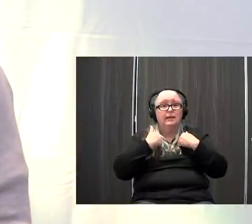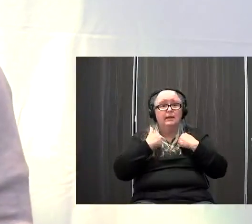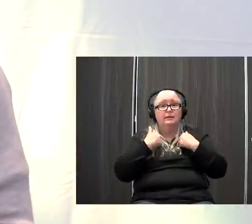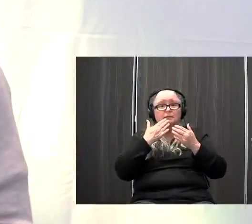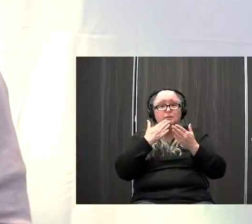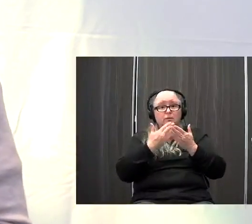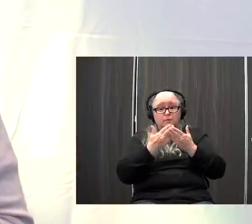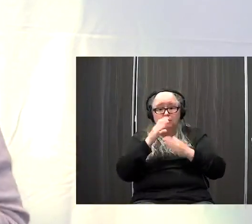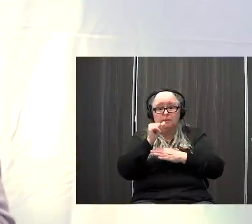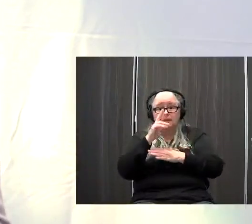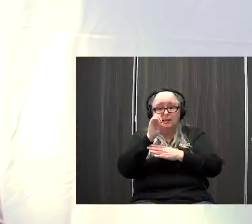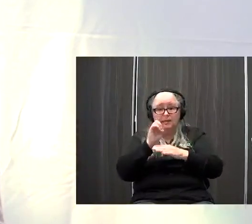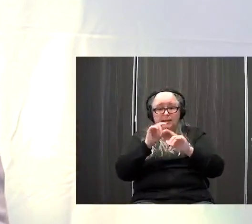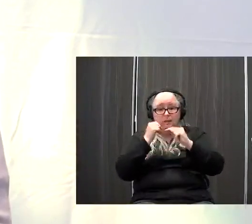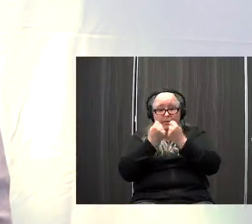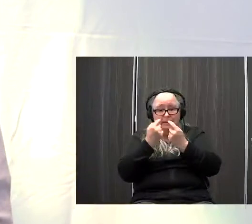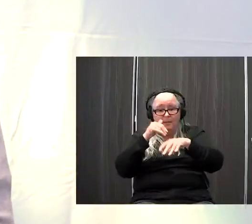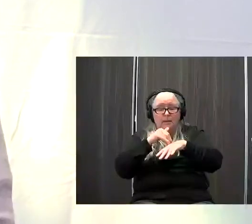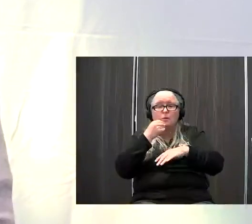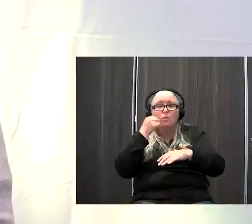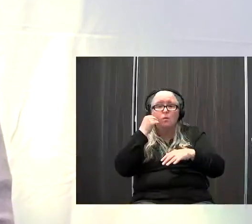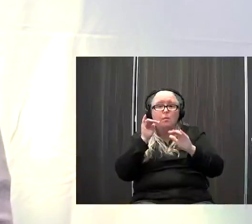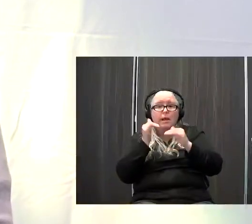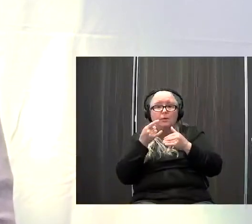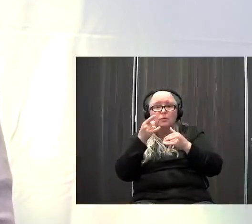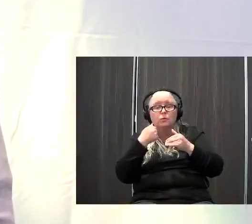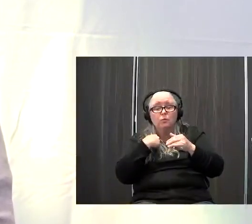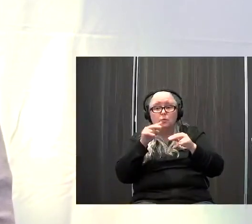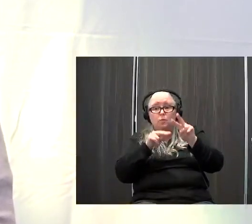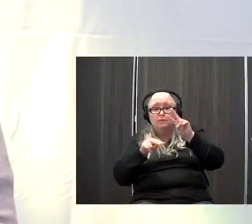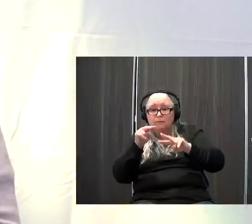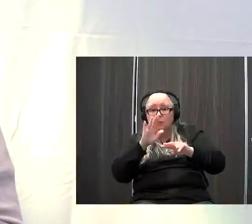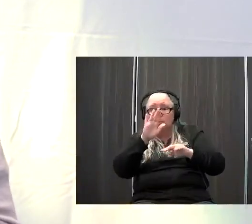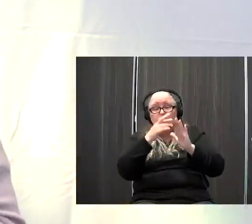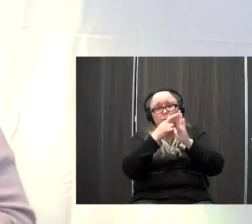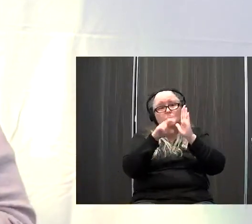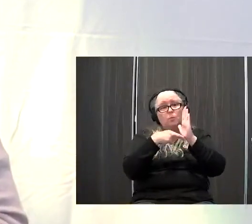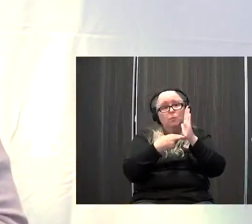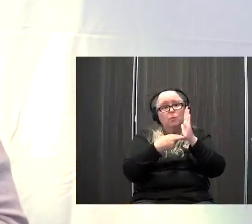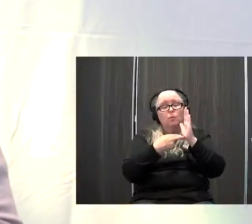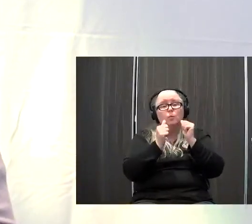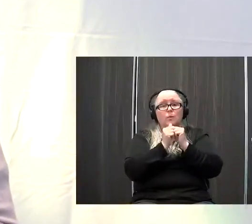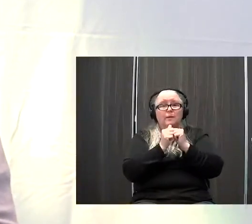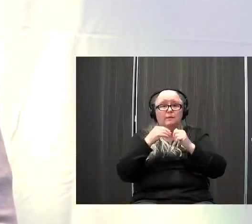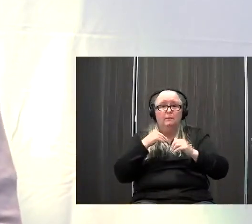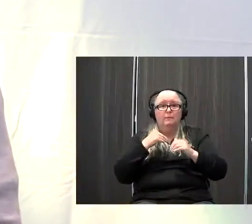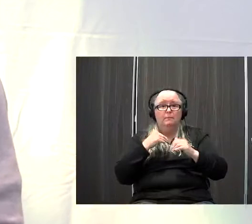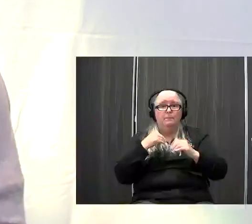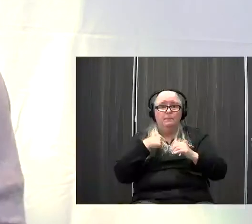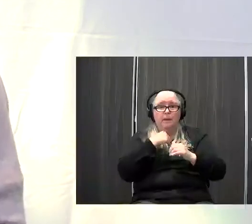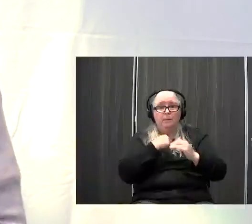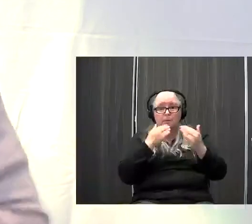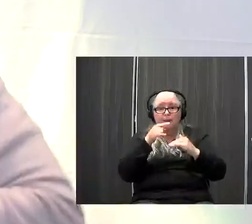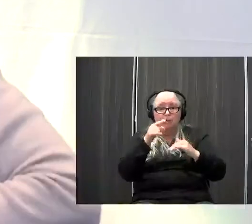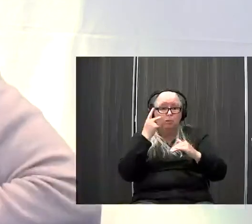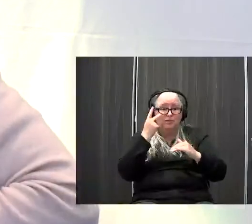care team at home, how do you view your role as a member of that care team for a child that you may only see once a year or once